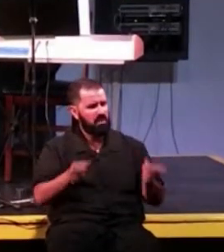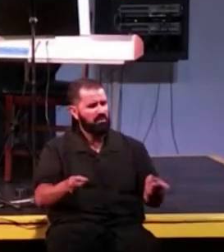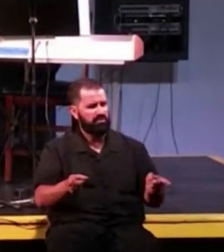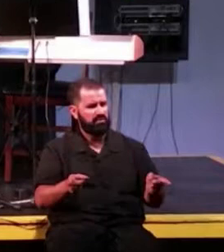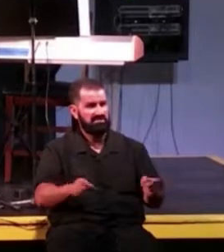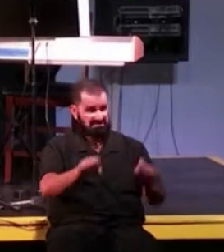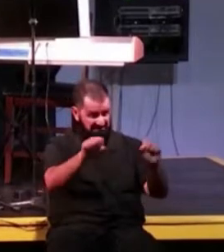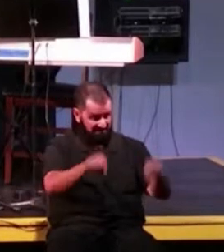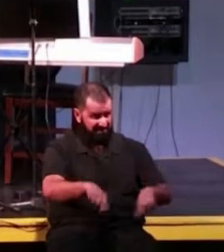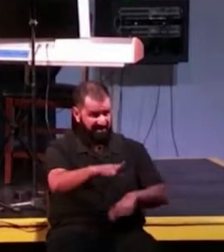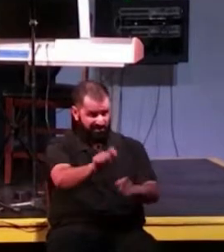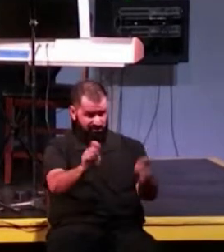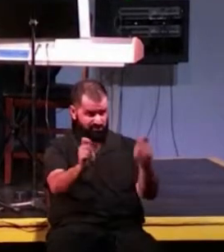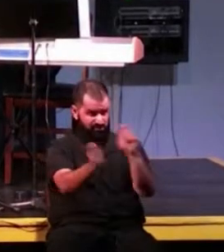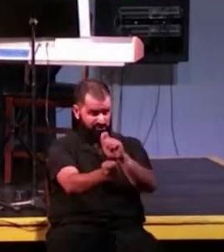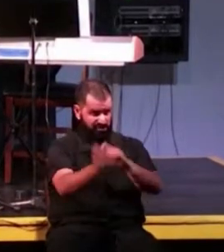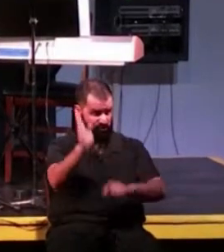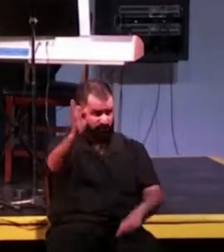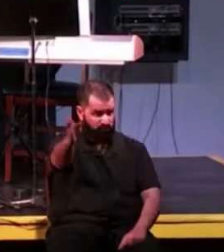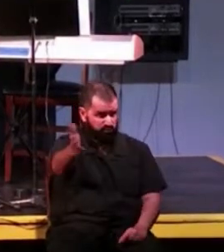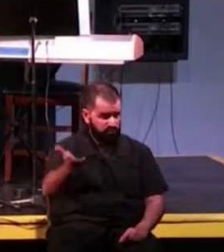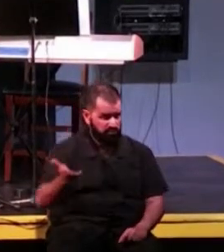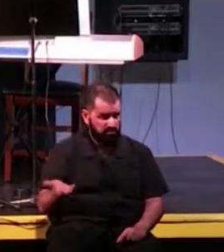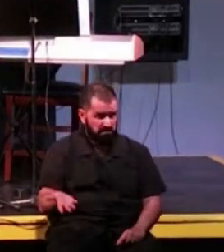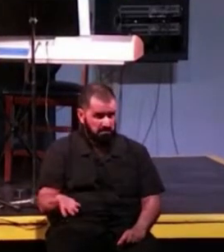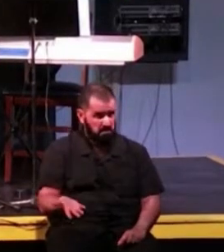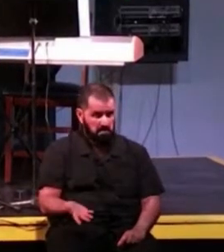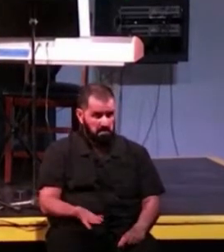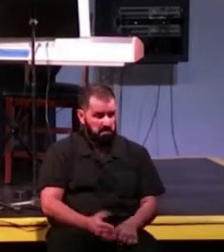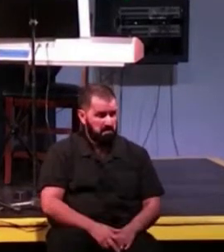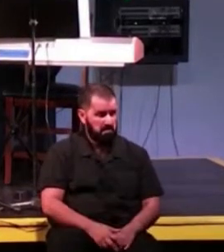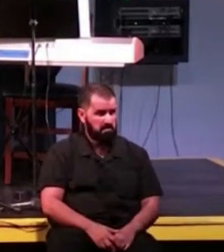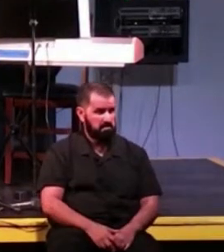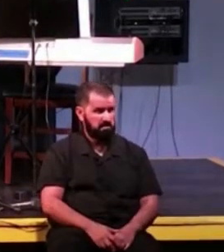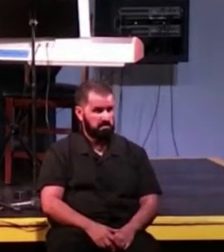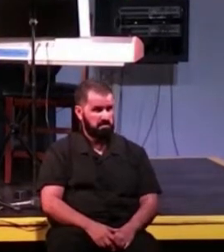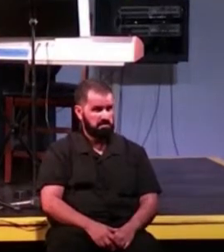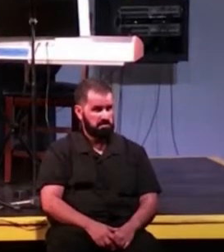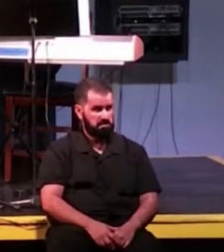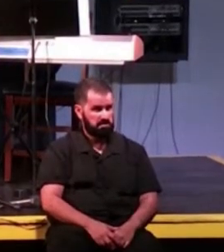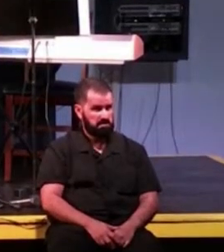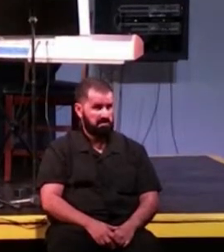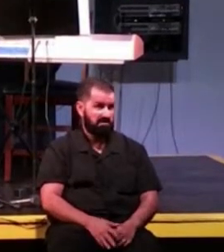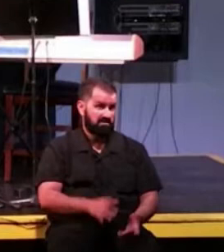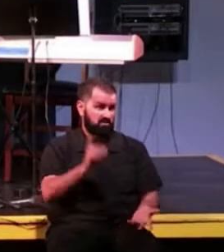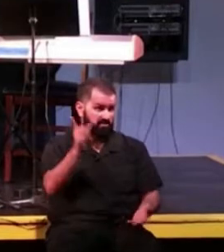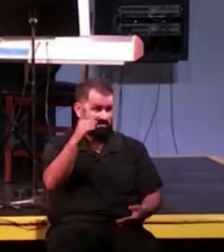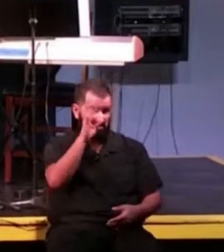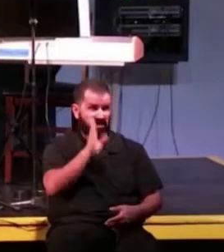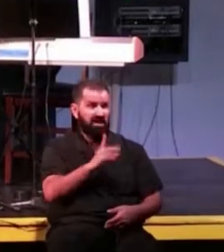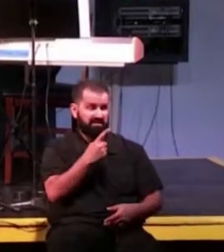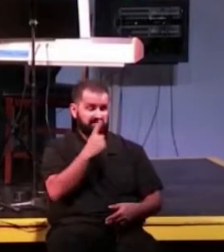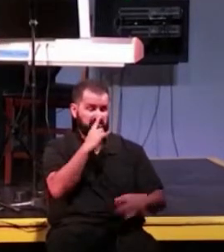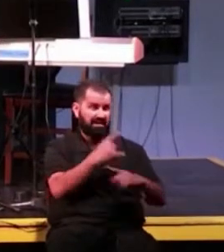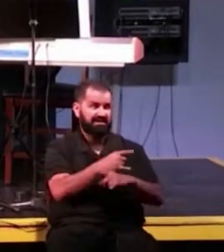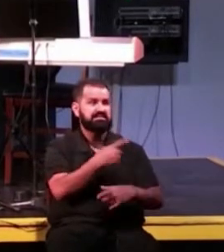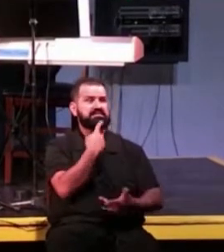do anything about your future? God says. In a sarcastic way, he says, who?